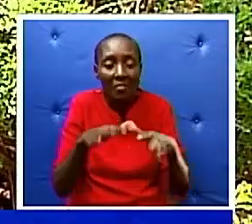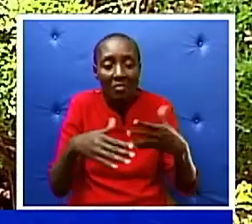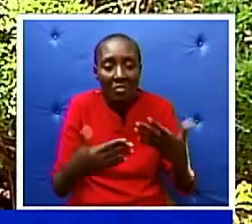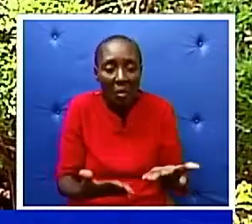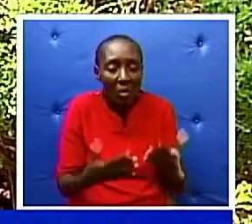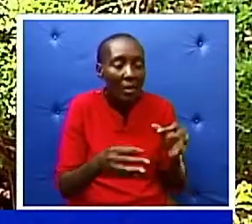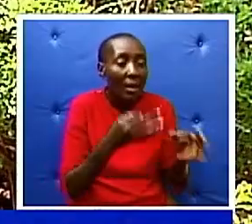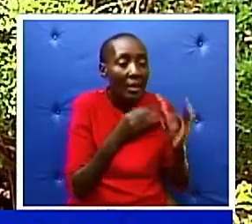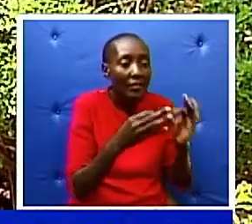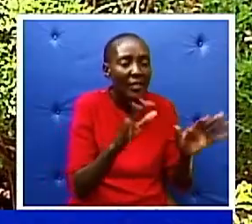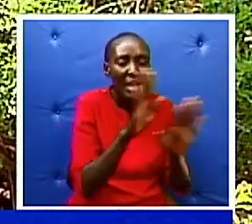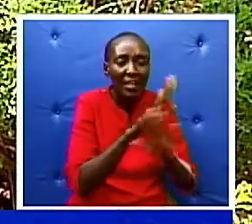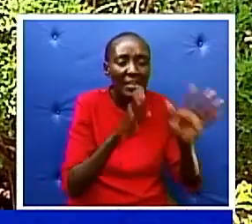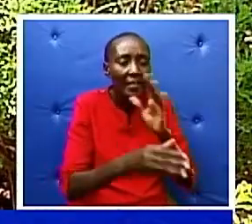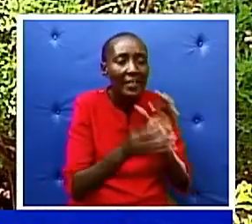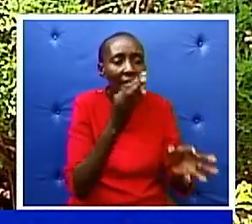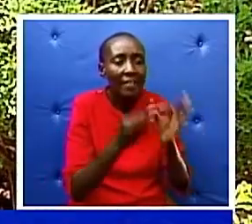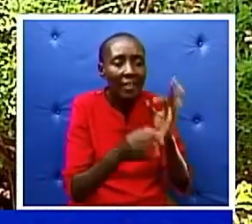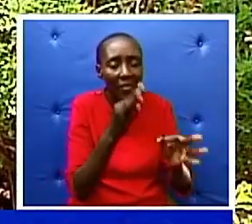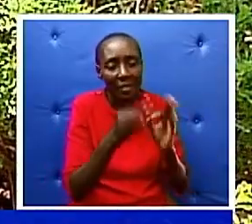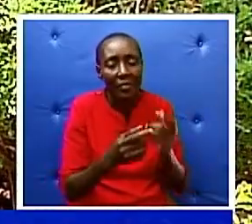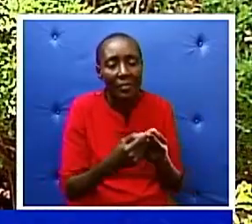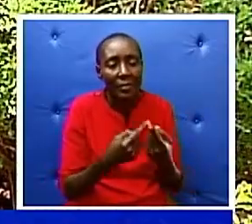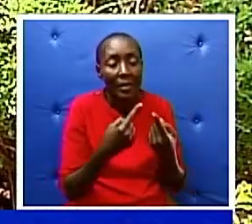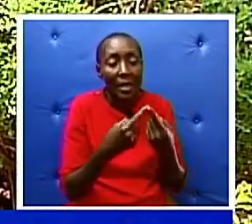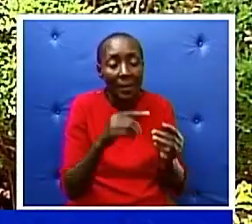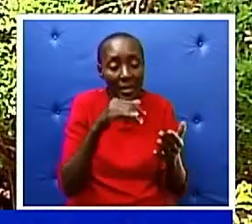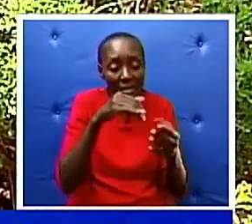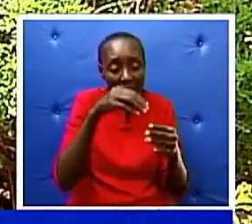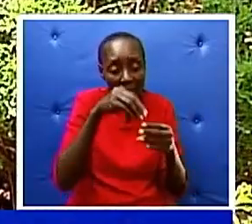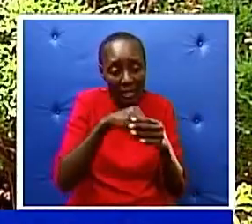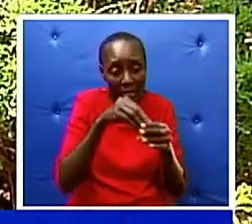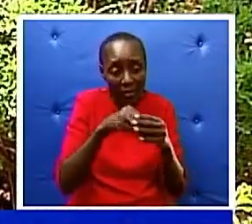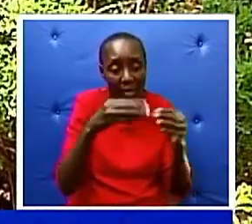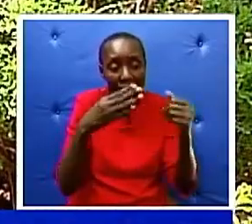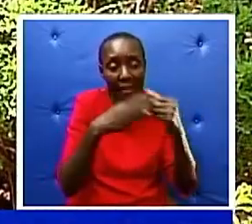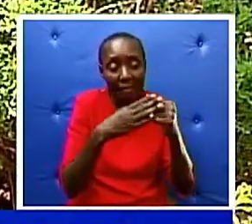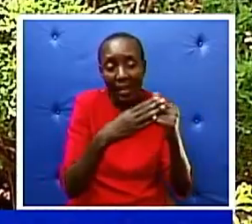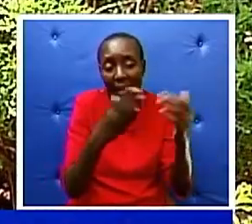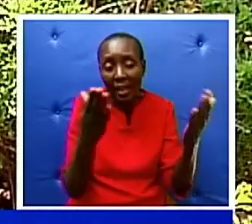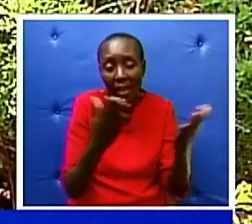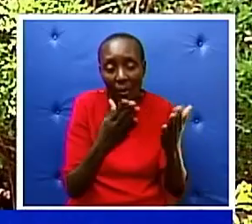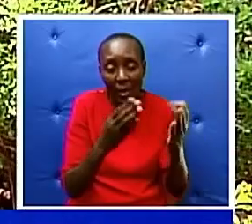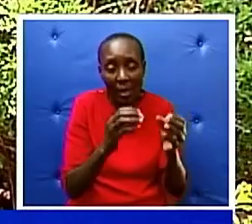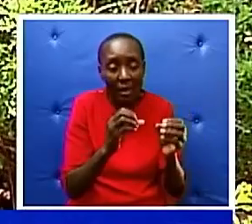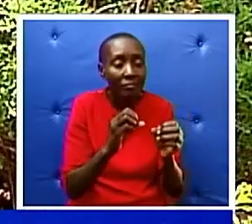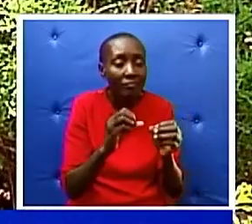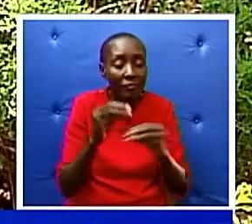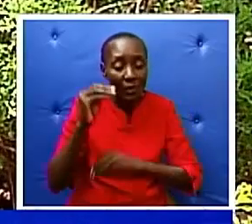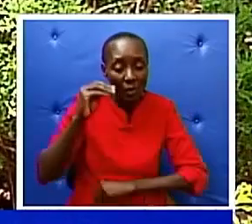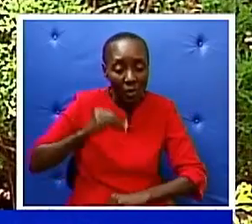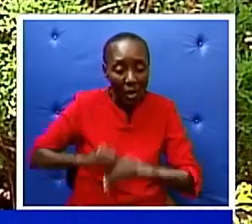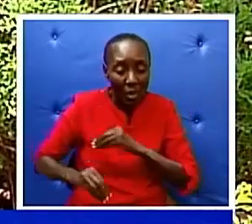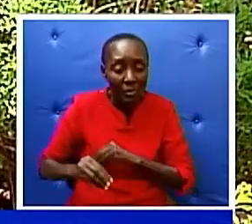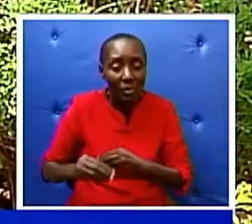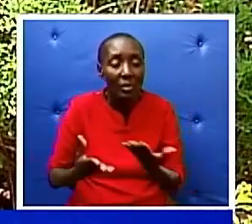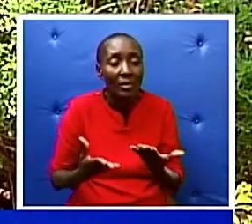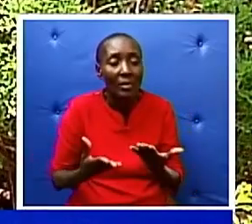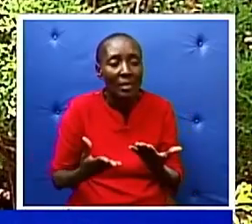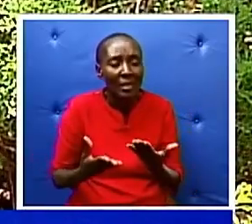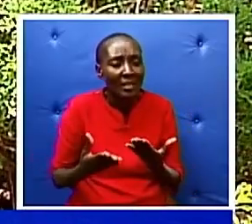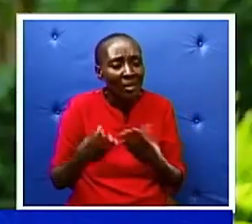thematic areas was corruption. We have had corruption even with the pandemic. Did it stop people from stealing from